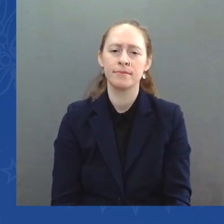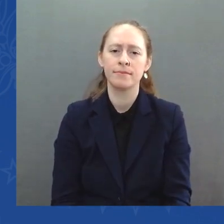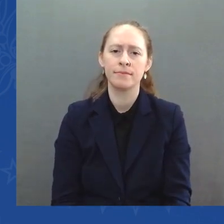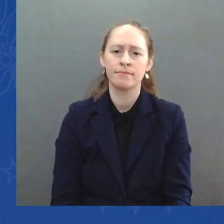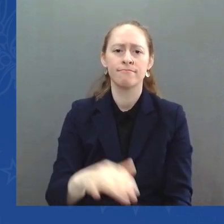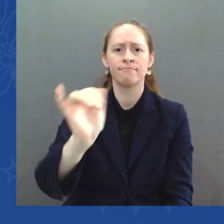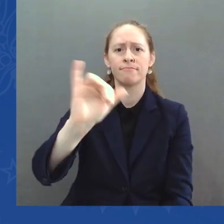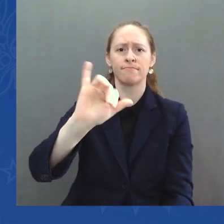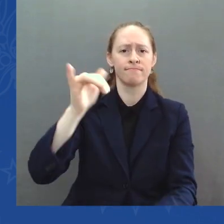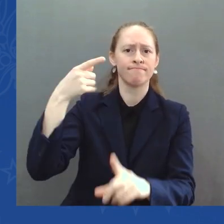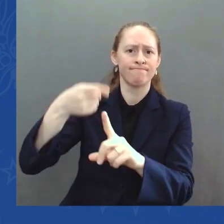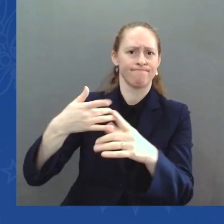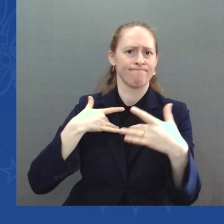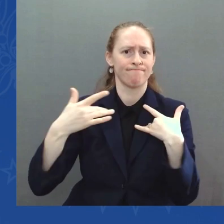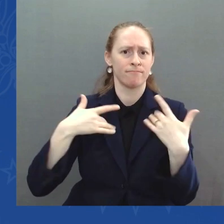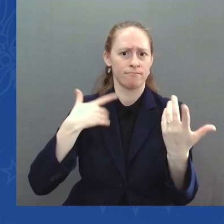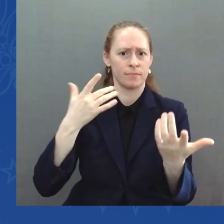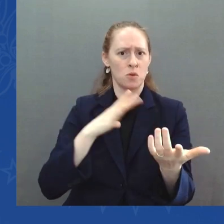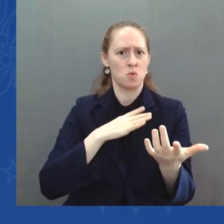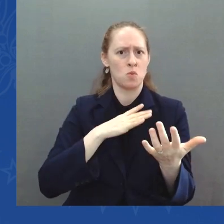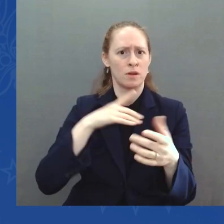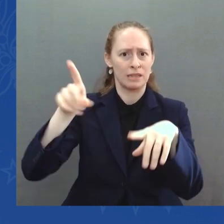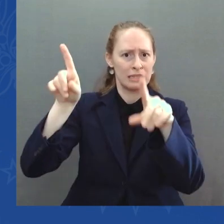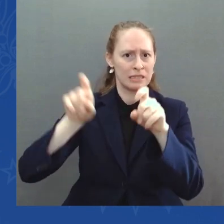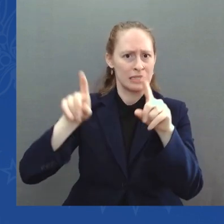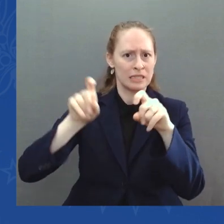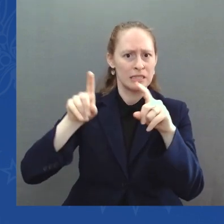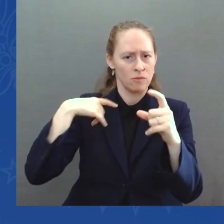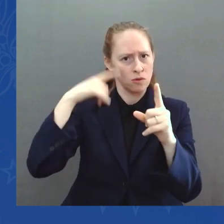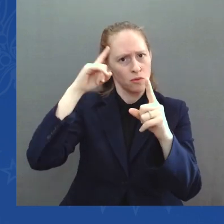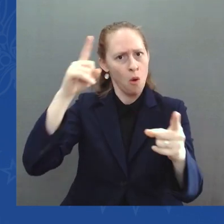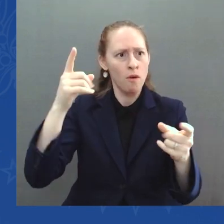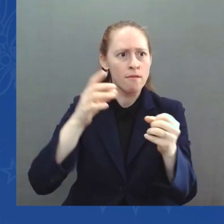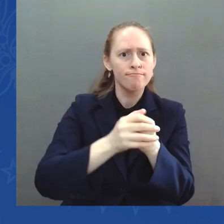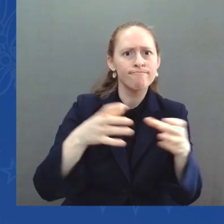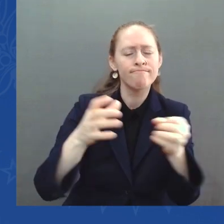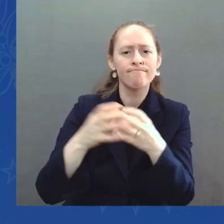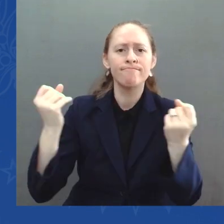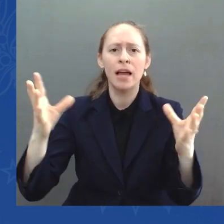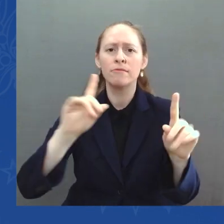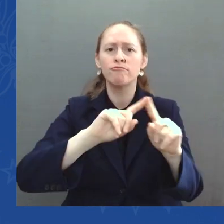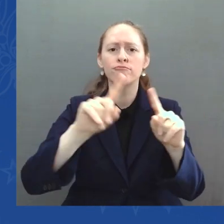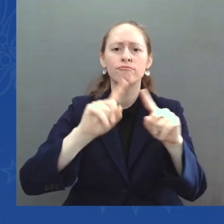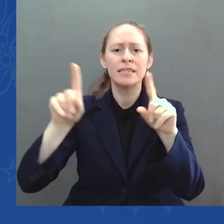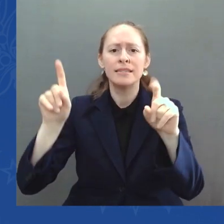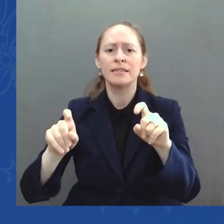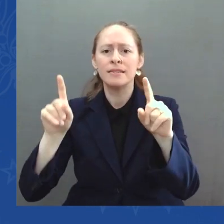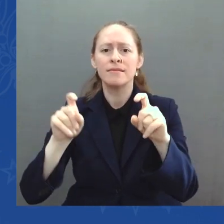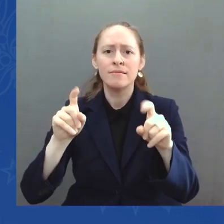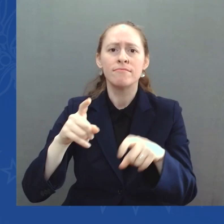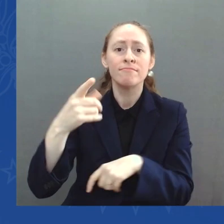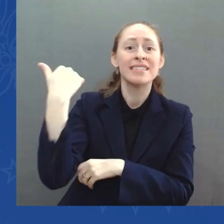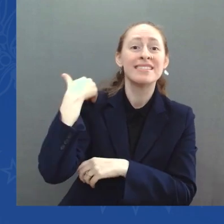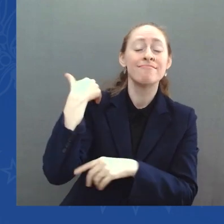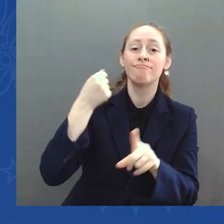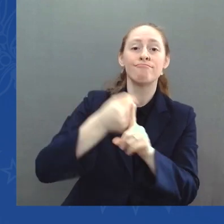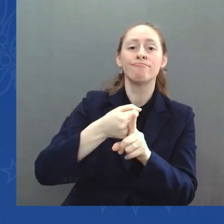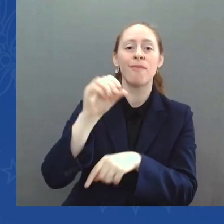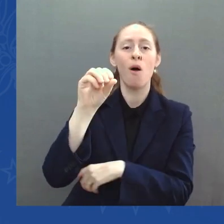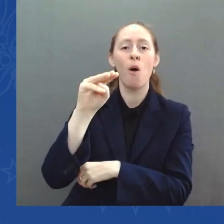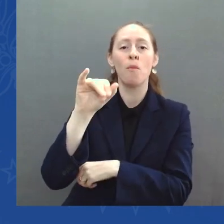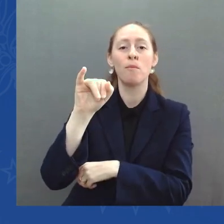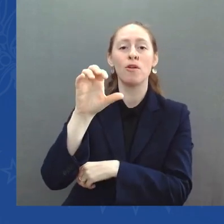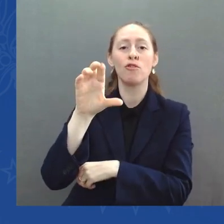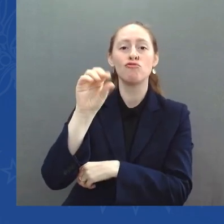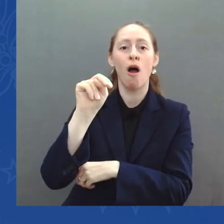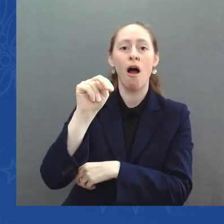saw how vital it was. And we have enough tests on hand to weather the surge. But without funding,